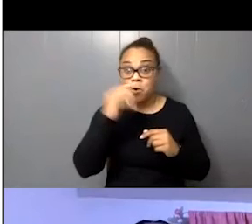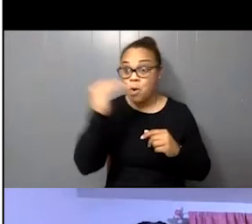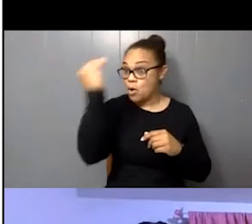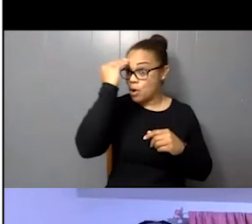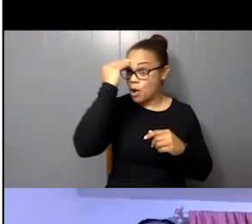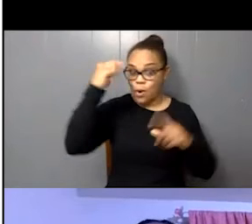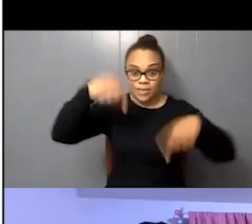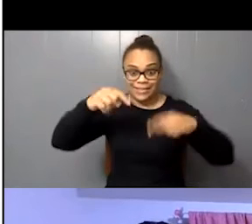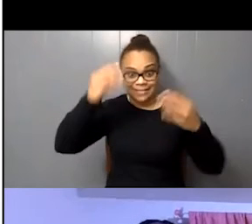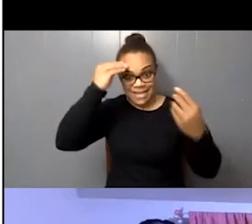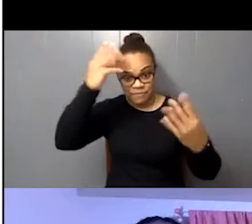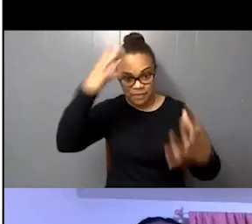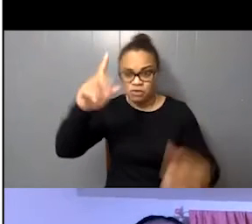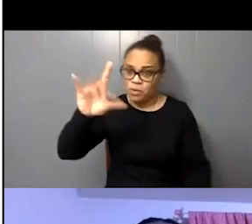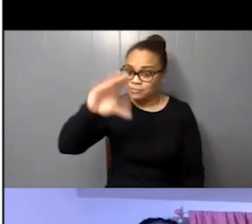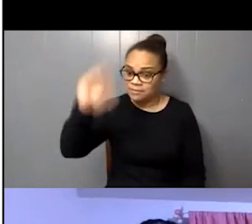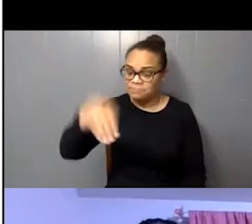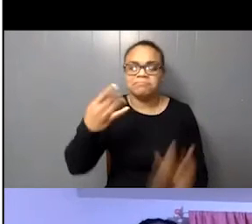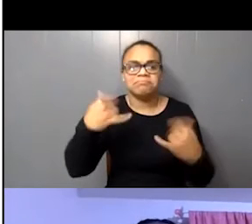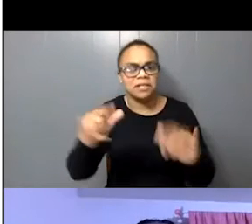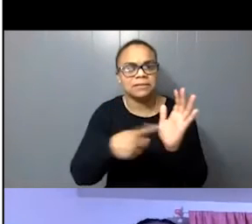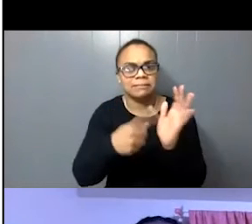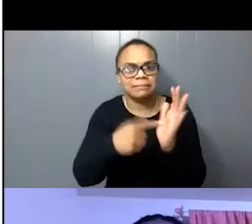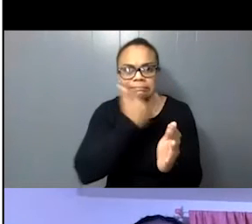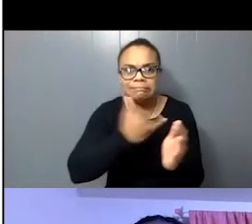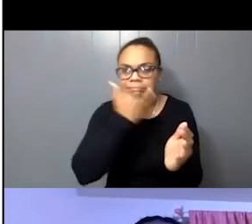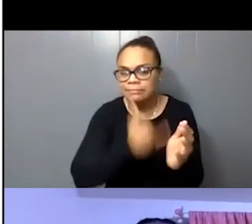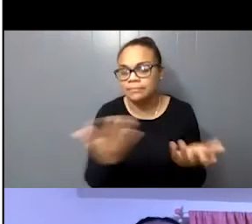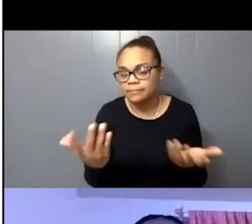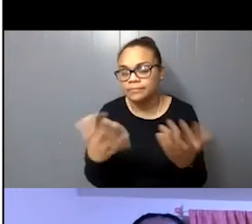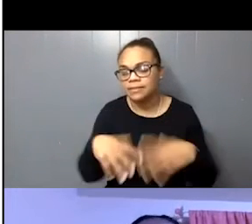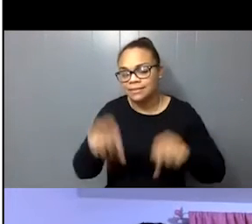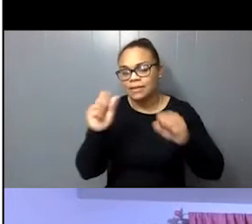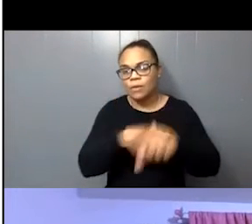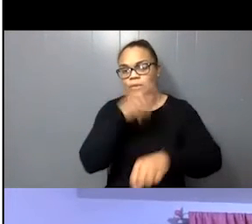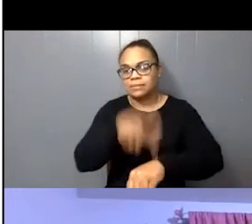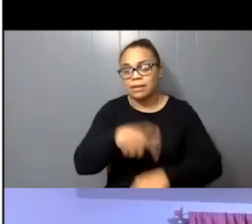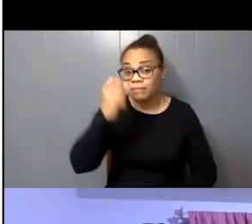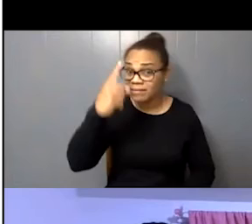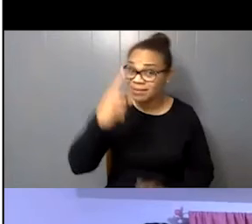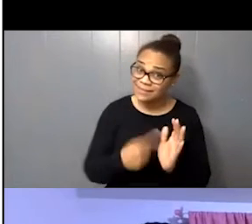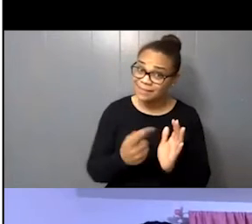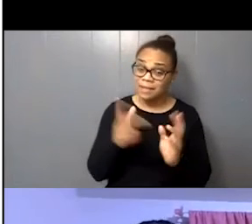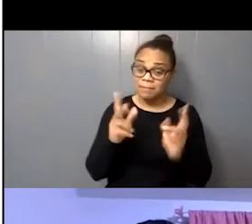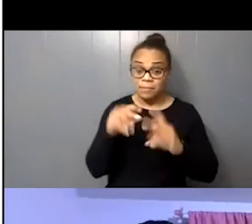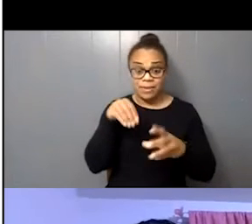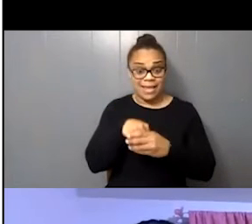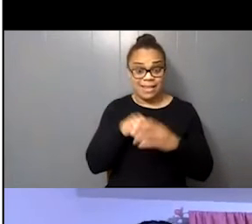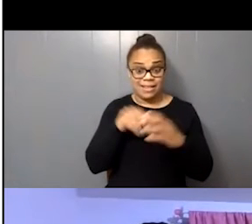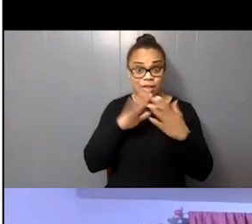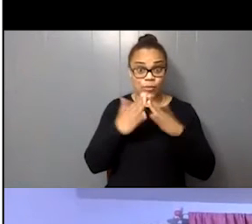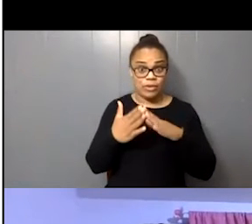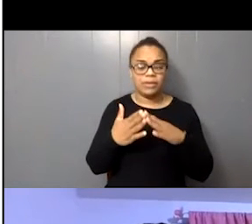sometimes. And it takes a lot of time. Even the people in the community may mess up a little when somebody else comes out to